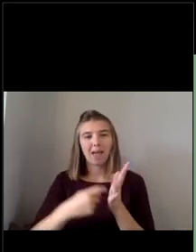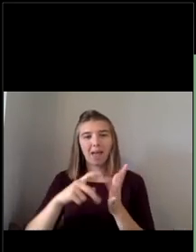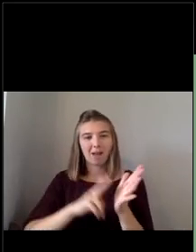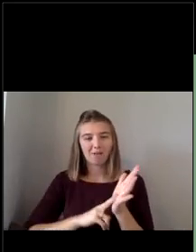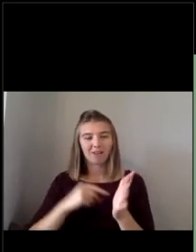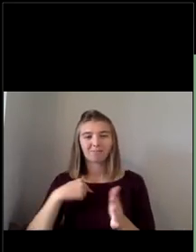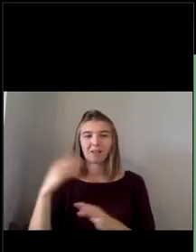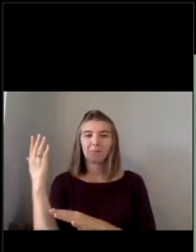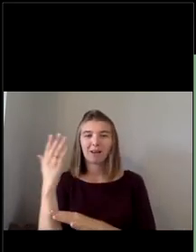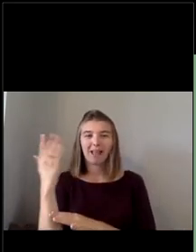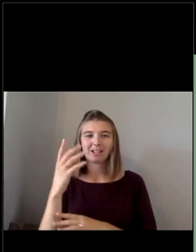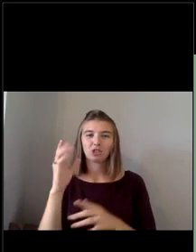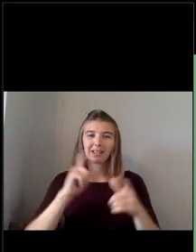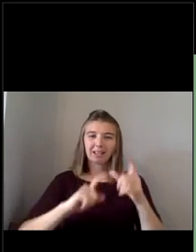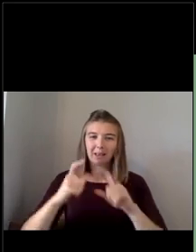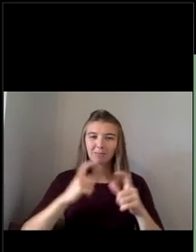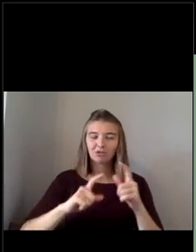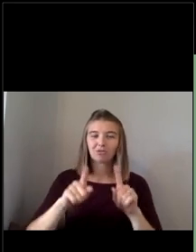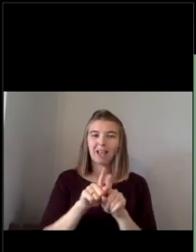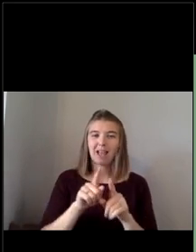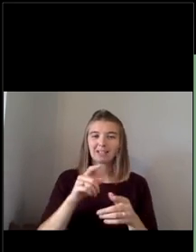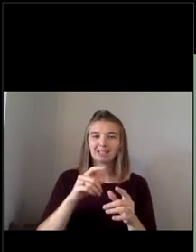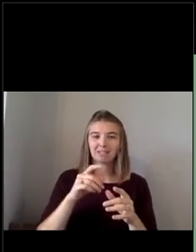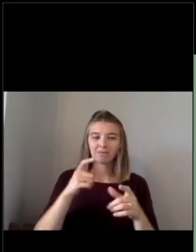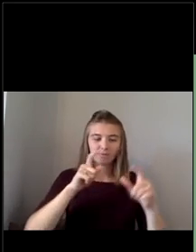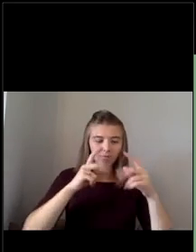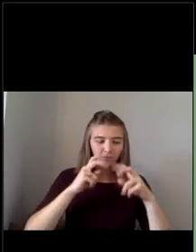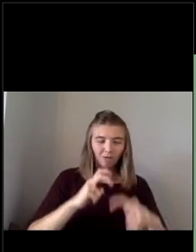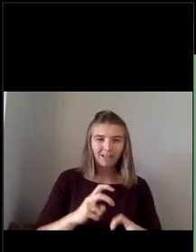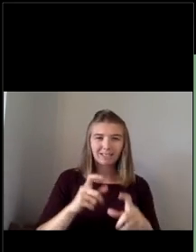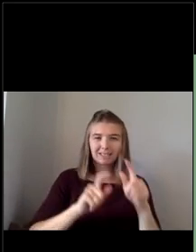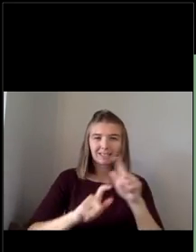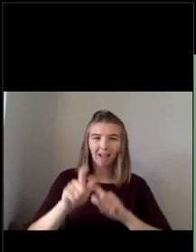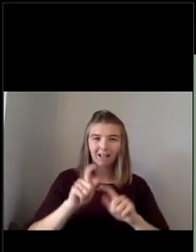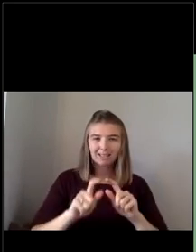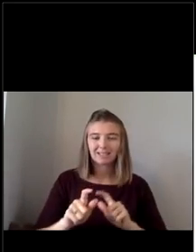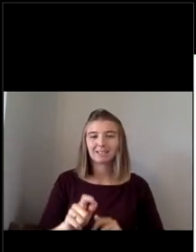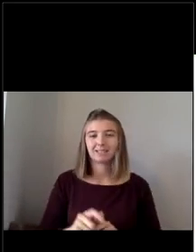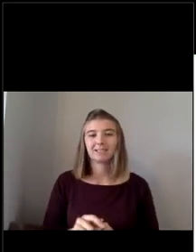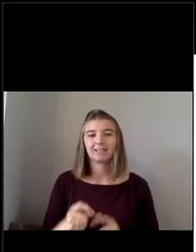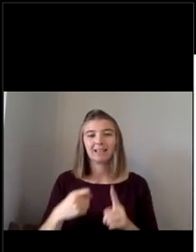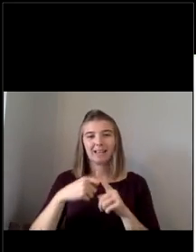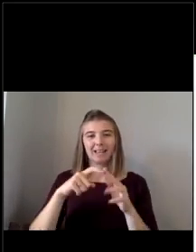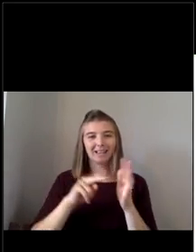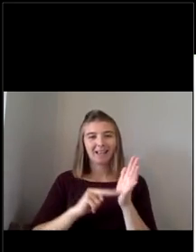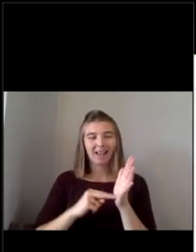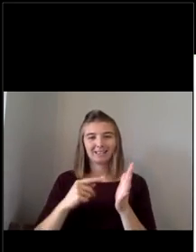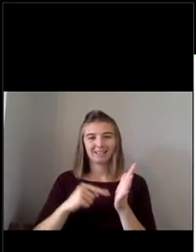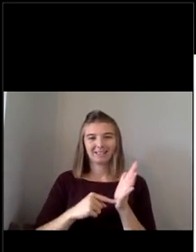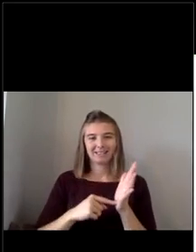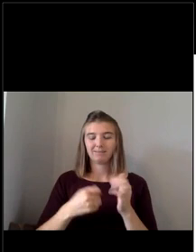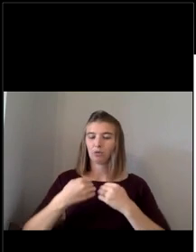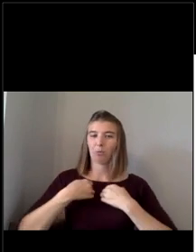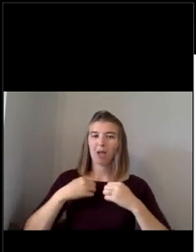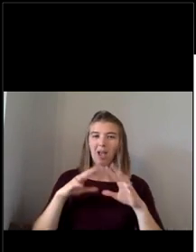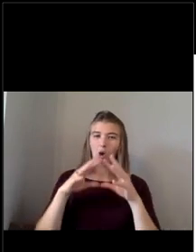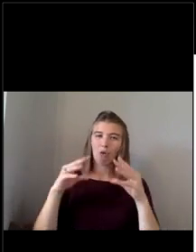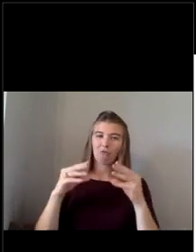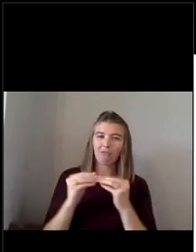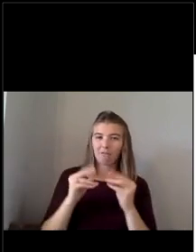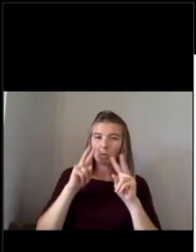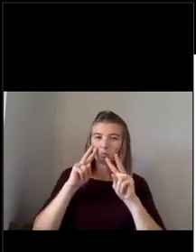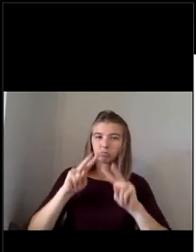and forensic science at the University of Kent. And just to give you an overview of my talk